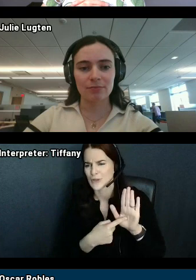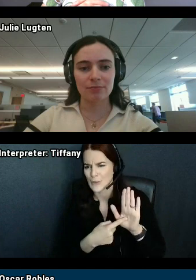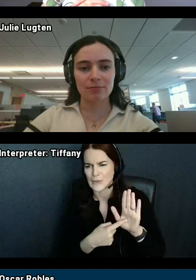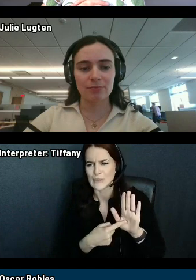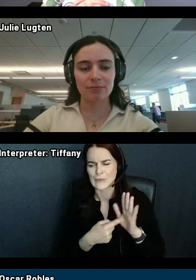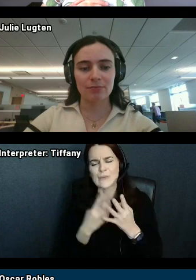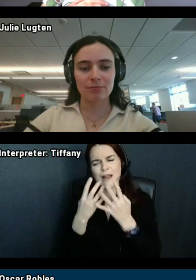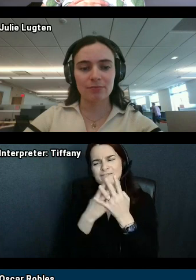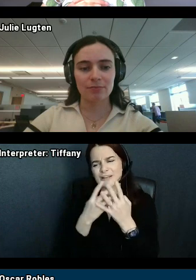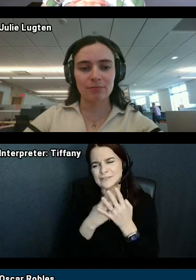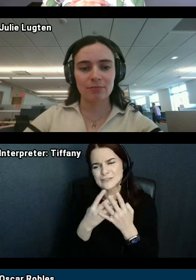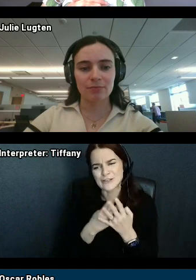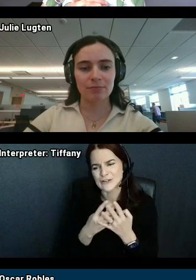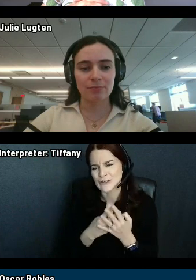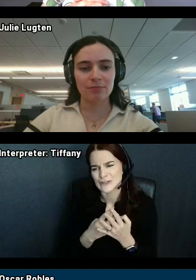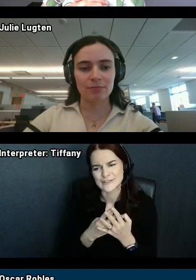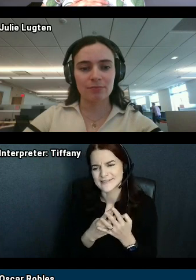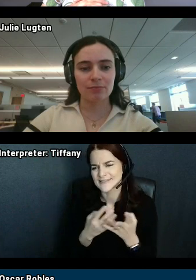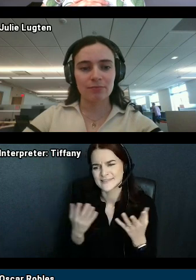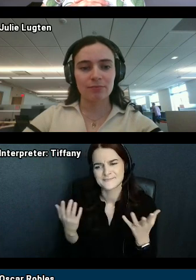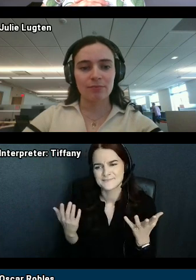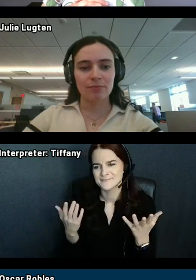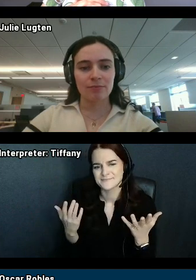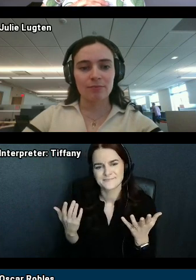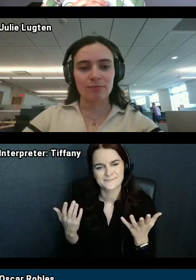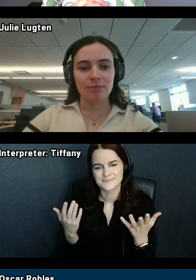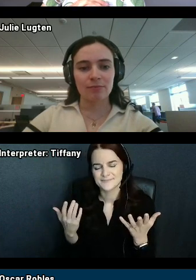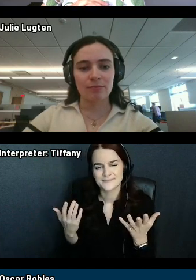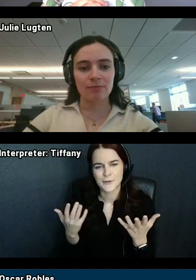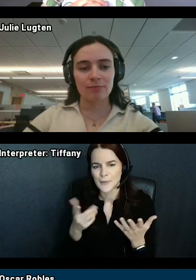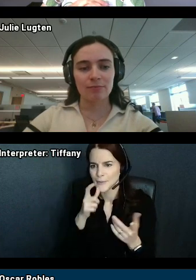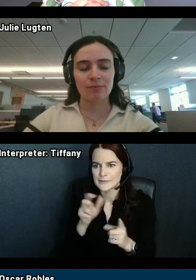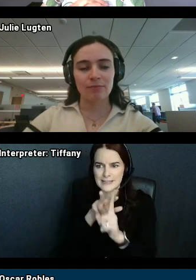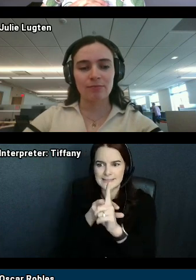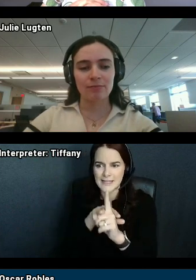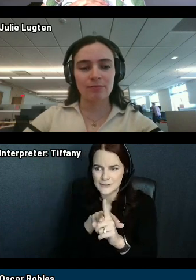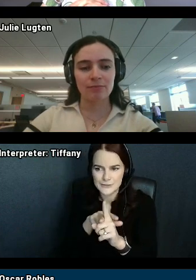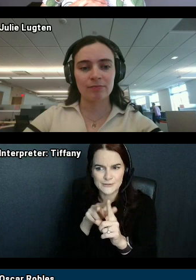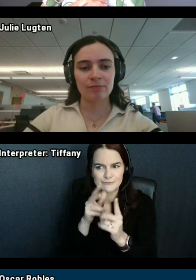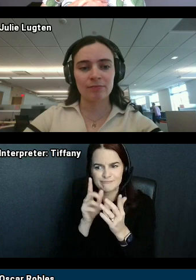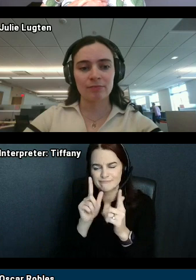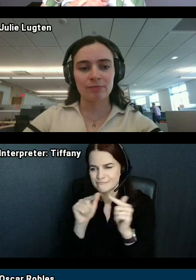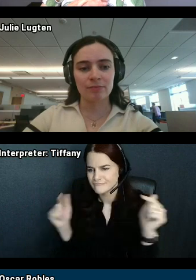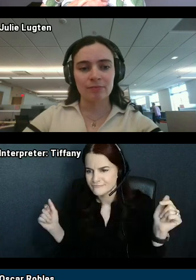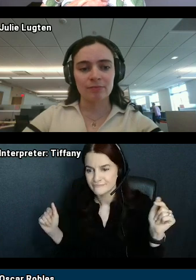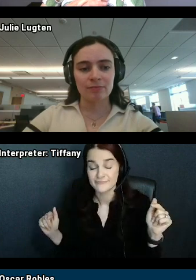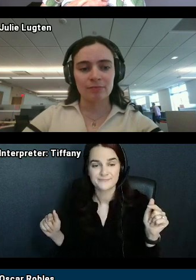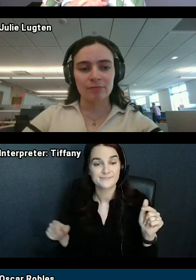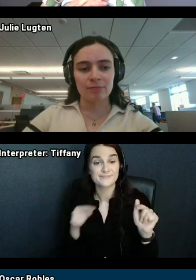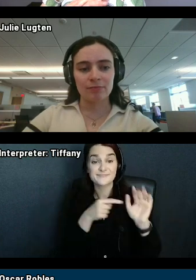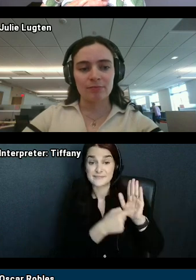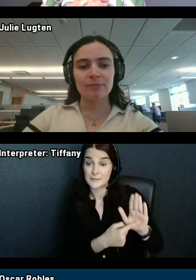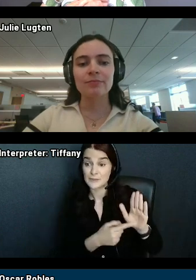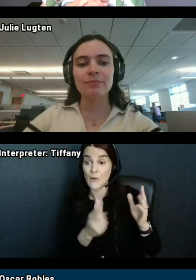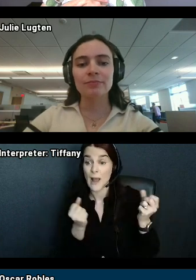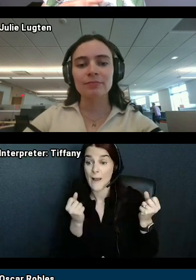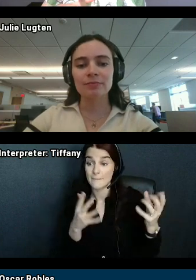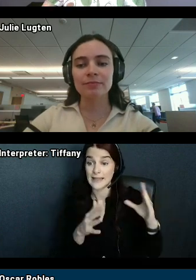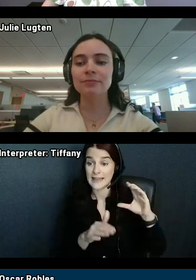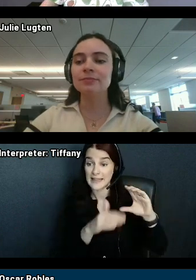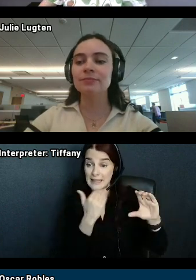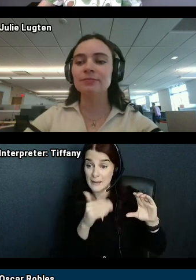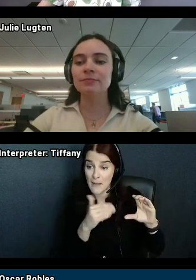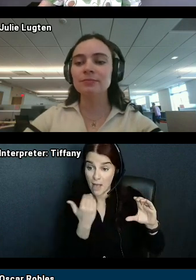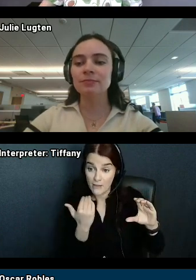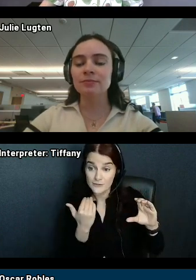by, who it's assigned to, things like that. So these ones will show you basically how many emails, calls, and